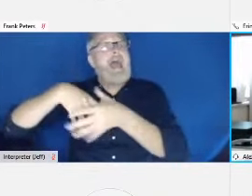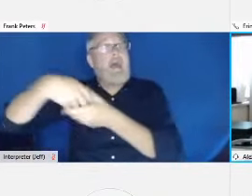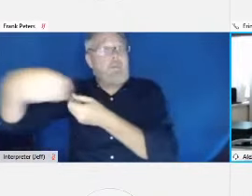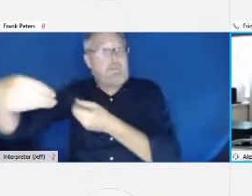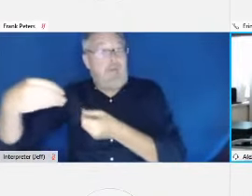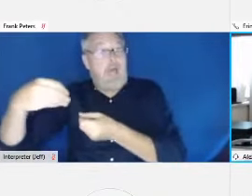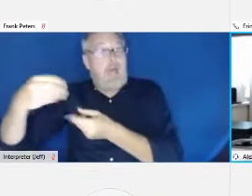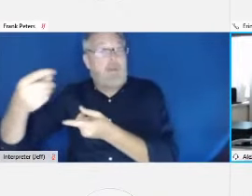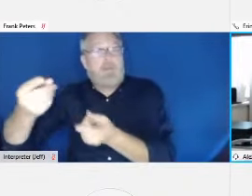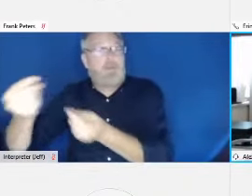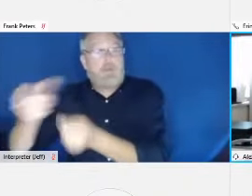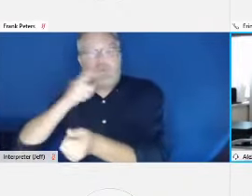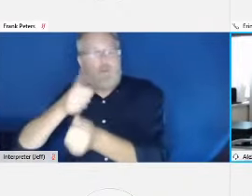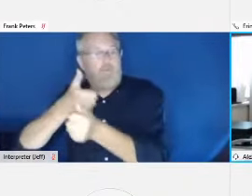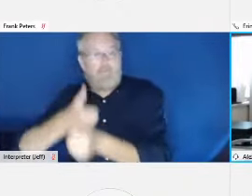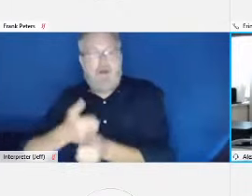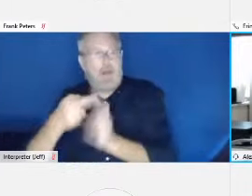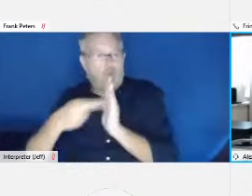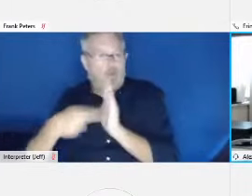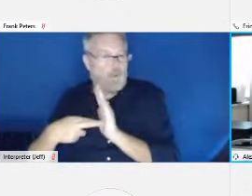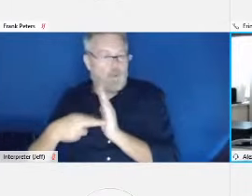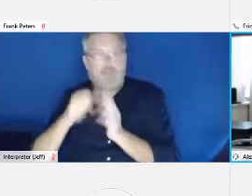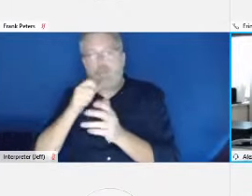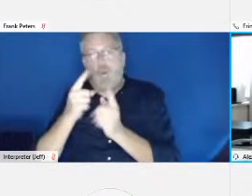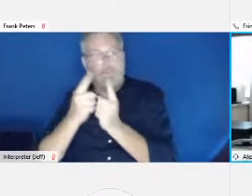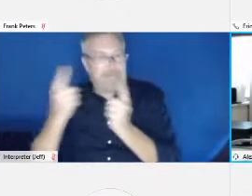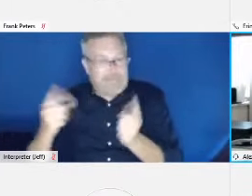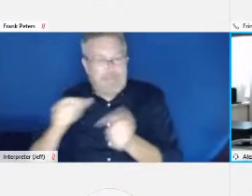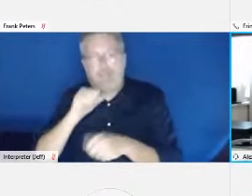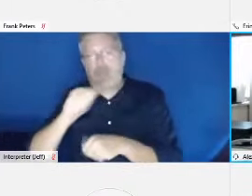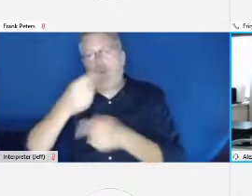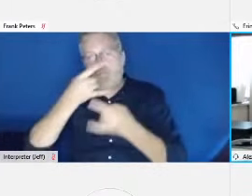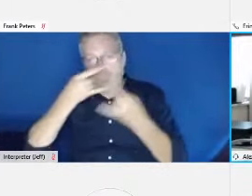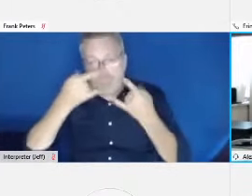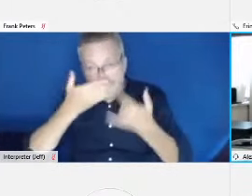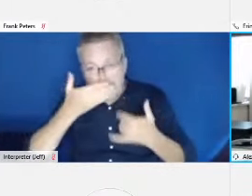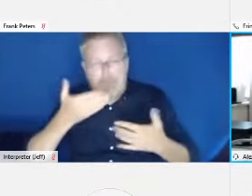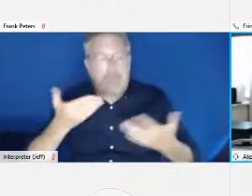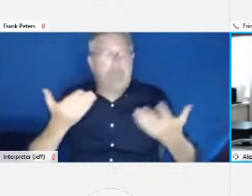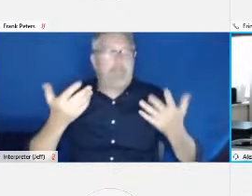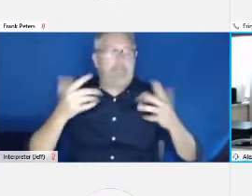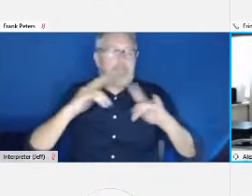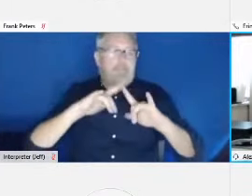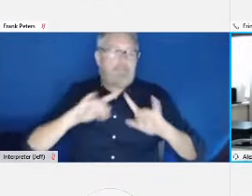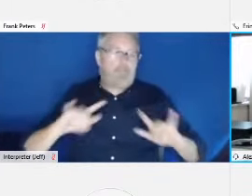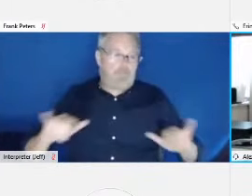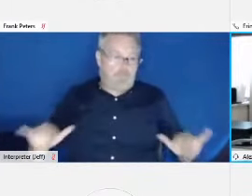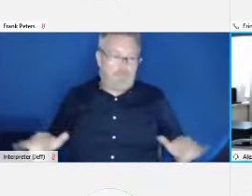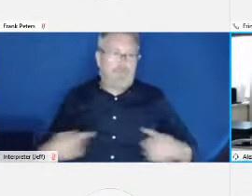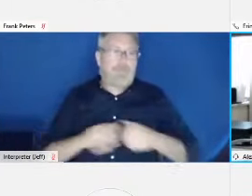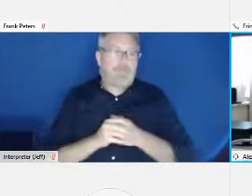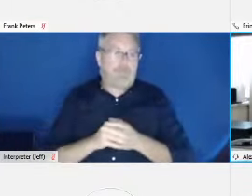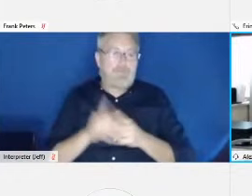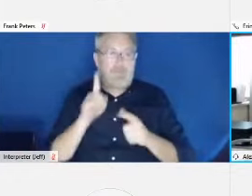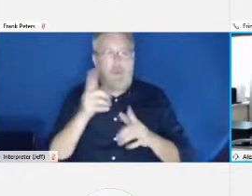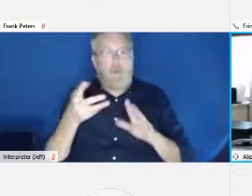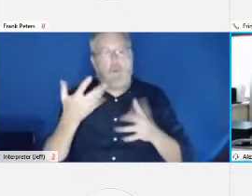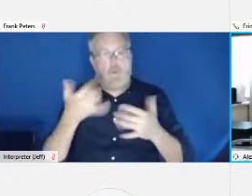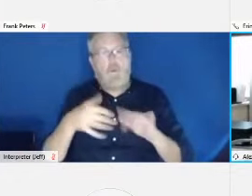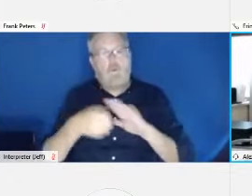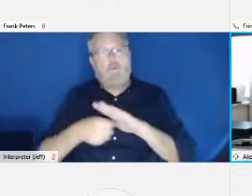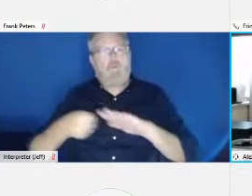off campus, as soon as we can detect them, we're removing them from the campus interaction